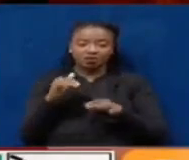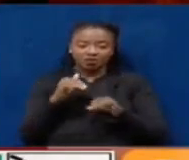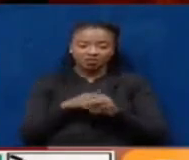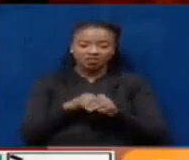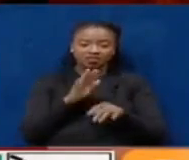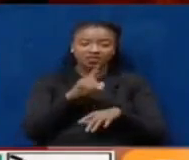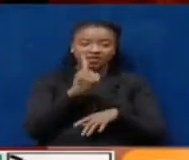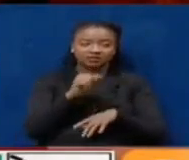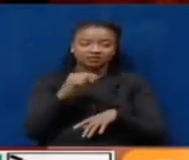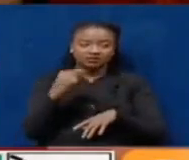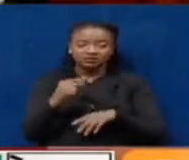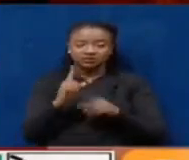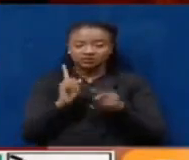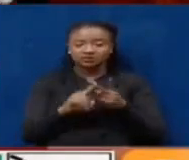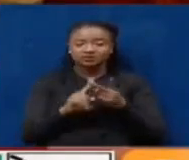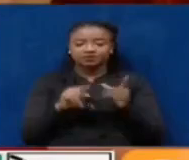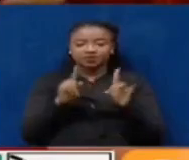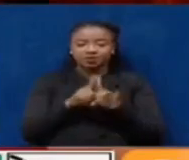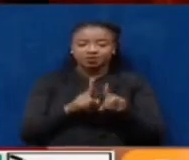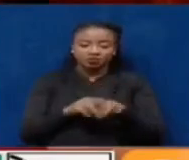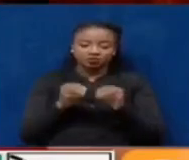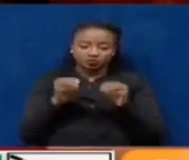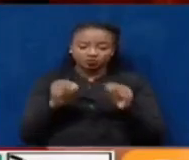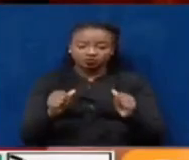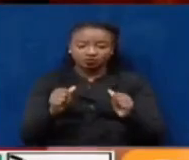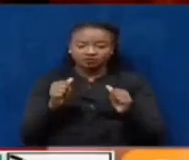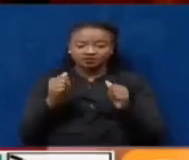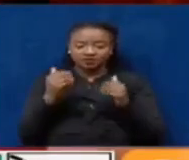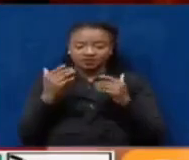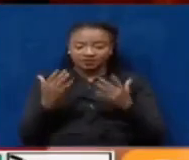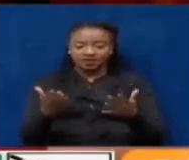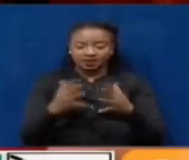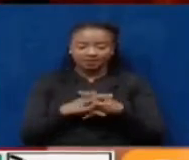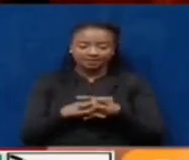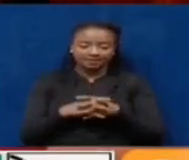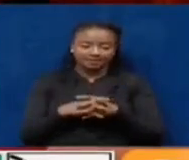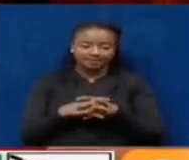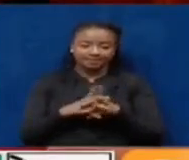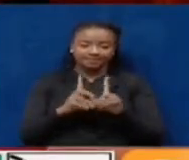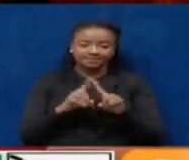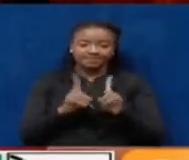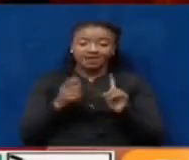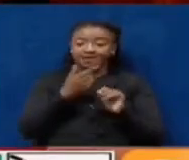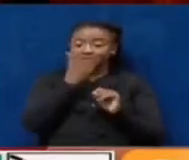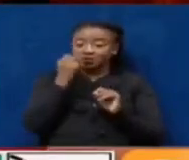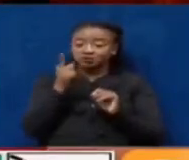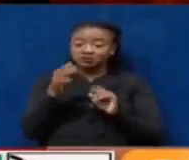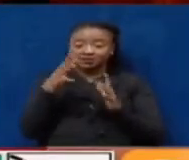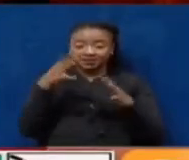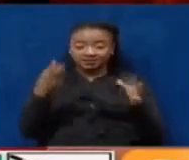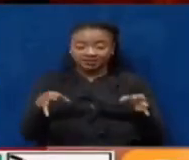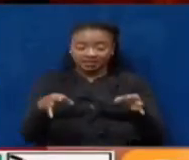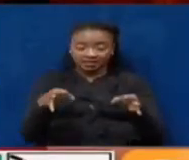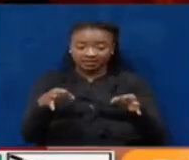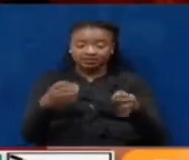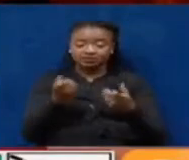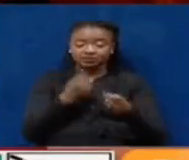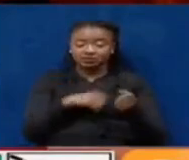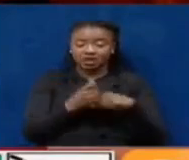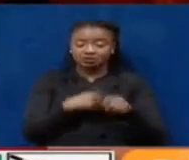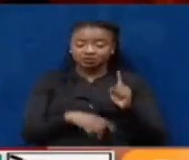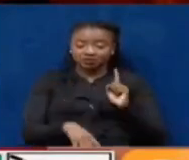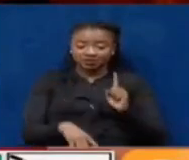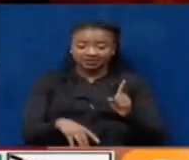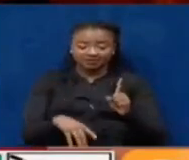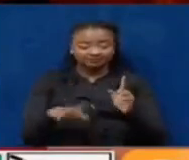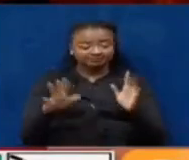their neck and resolved there. But because they have chosen this path, Mr. Speaker, they have made their